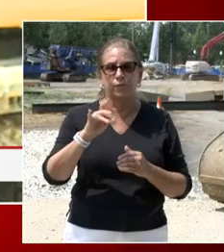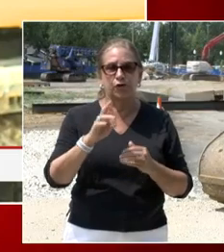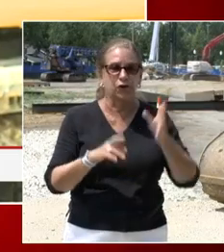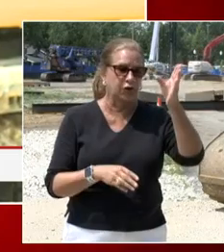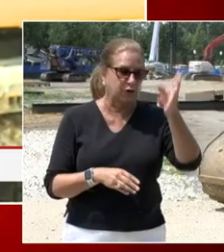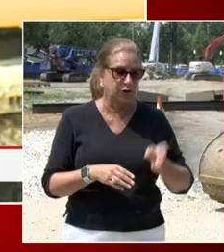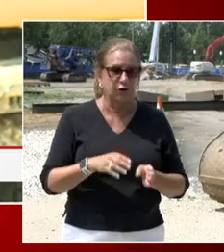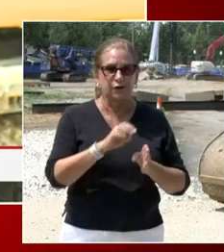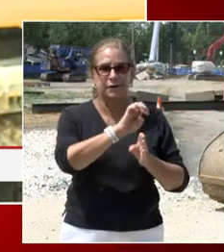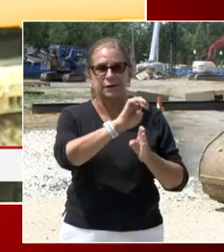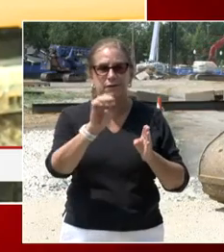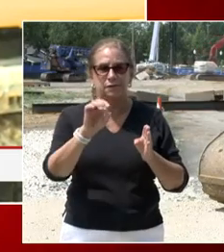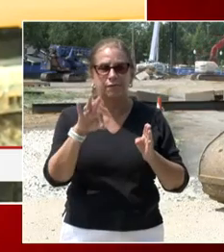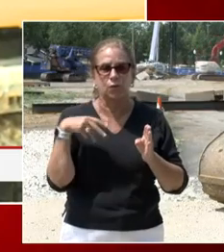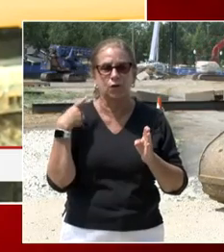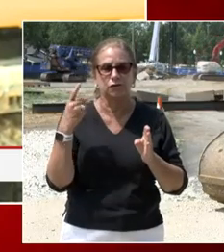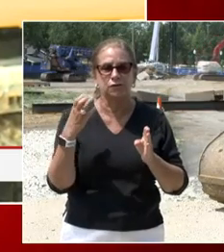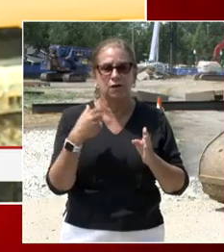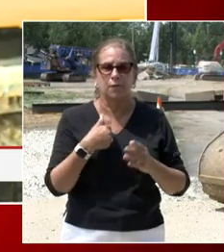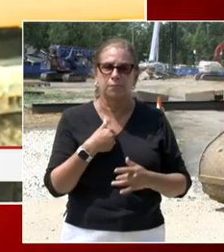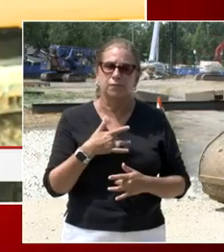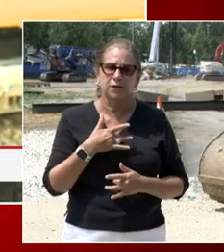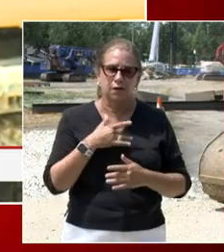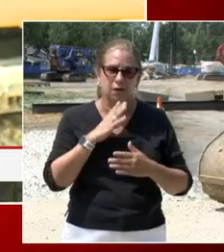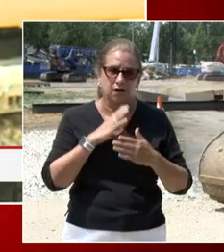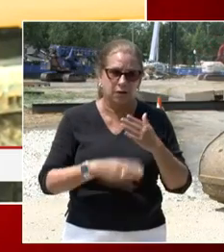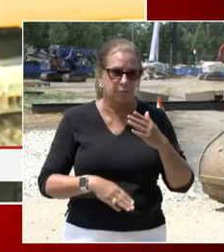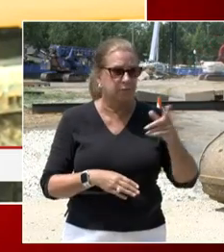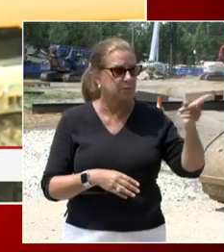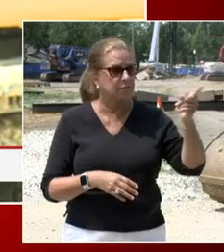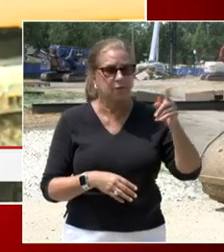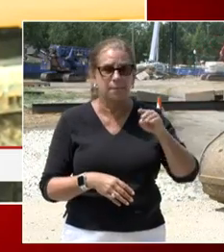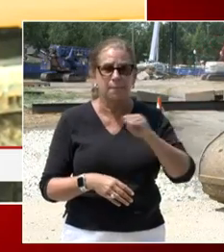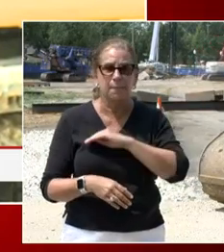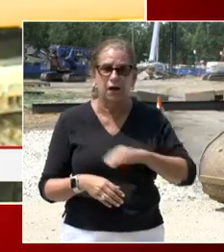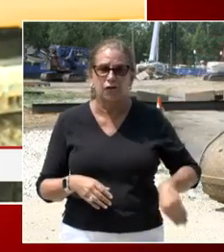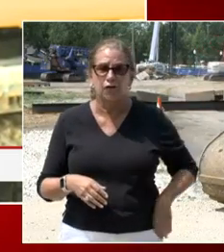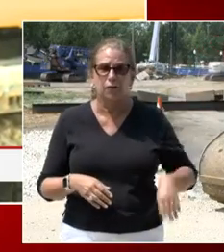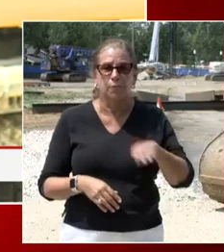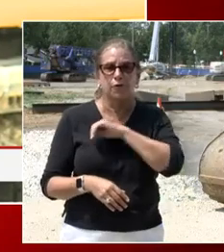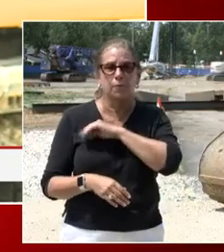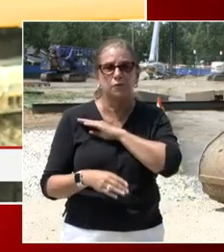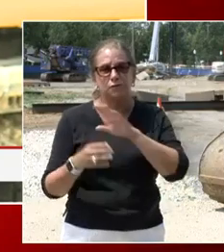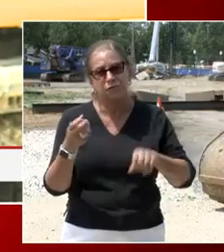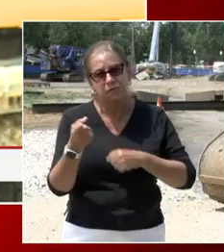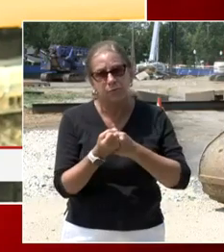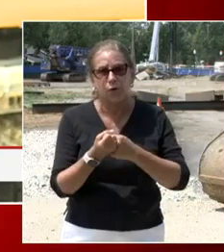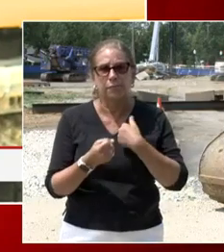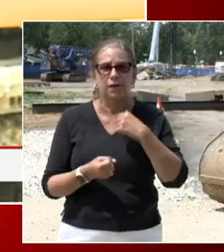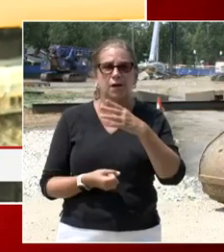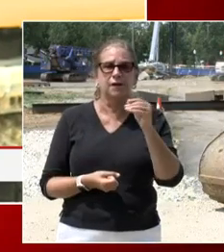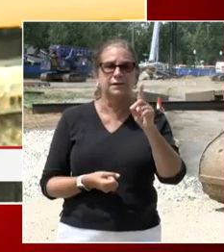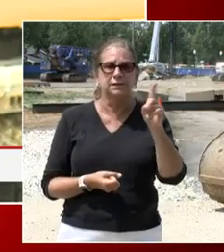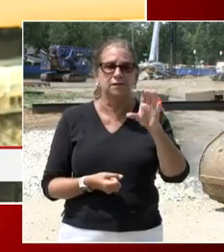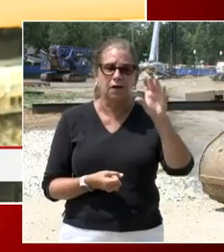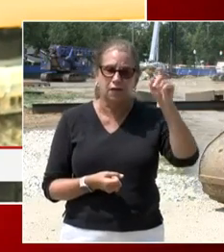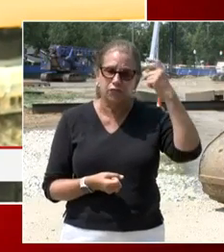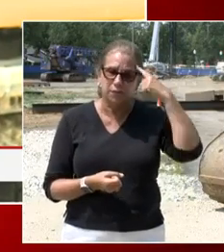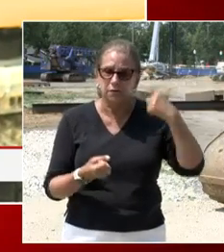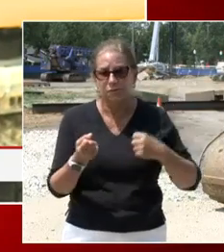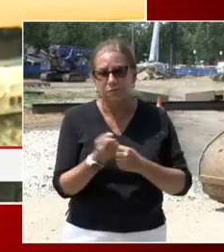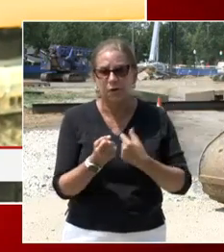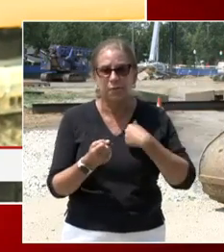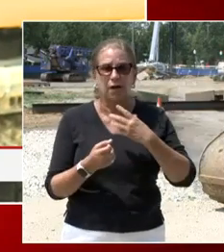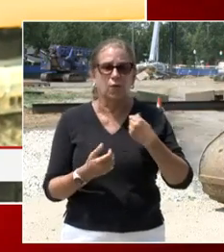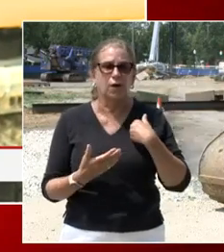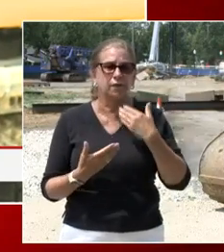her team, DC Council members, and other government officials. We're so grateful for our partners at Red Brick and our design